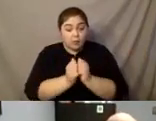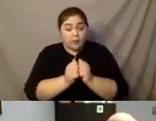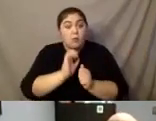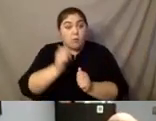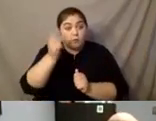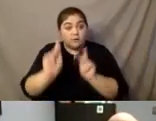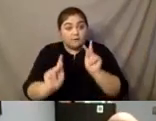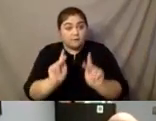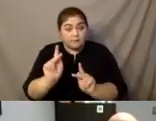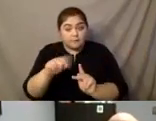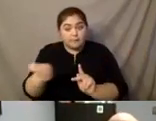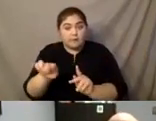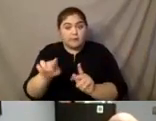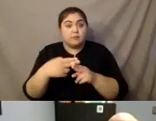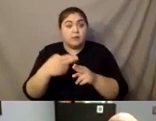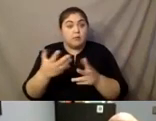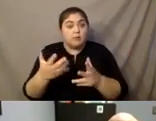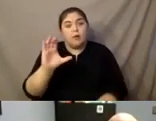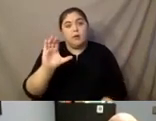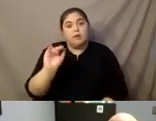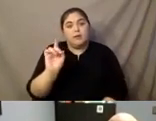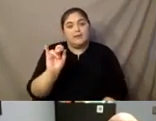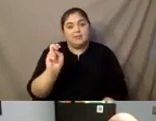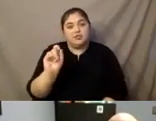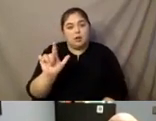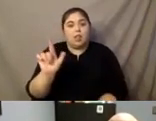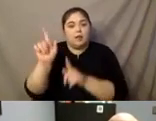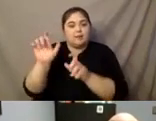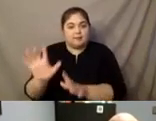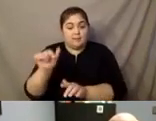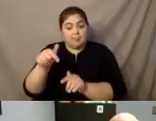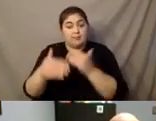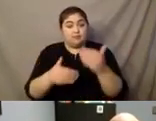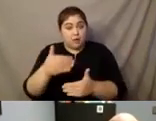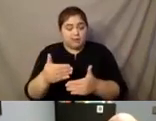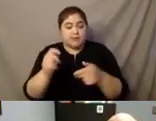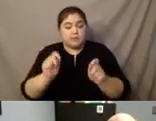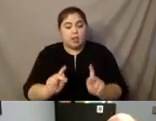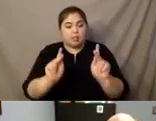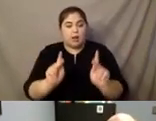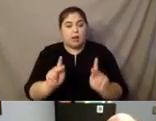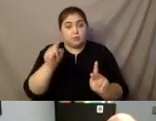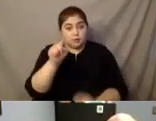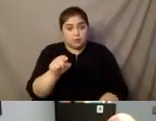a conditional exam. So a conditional exam is a process that allows you to